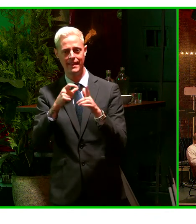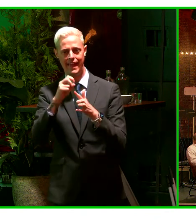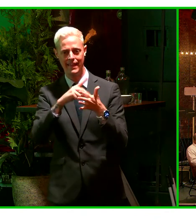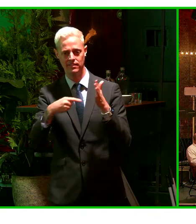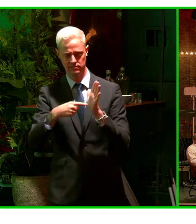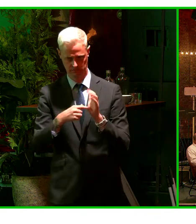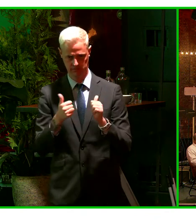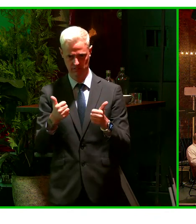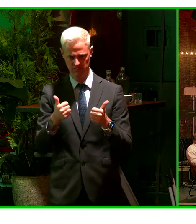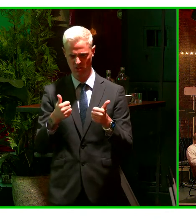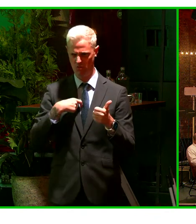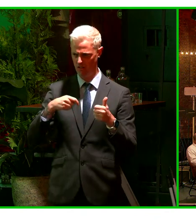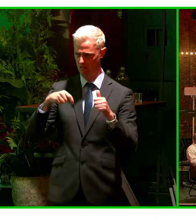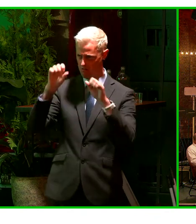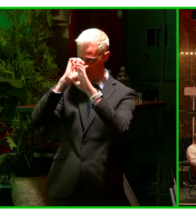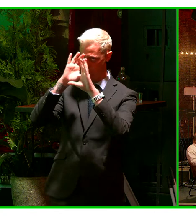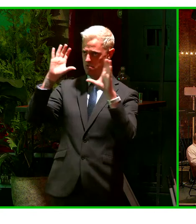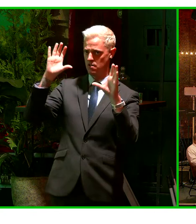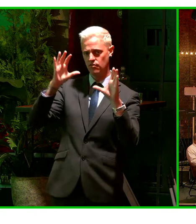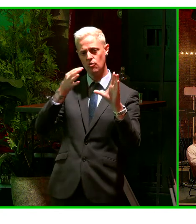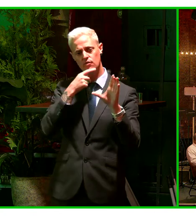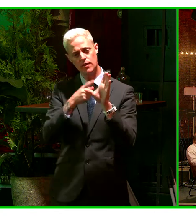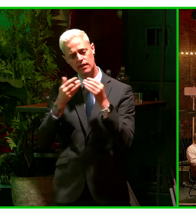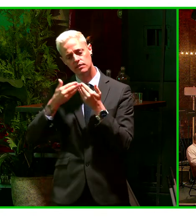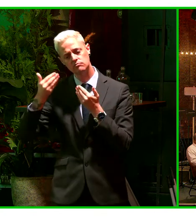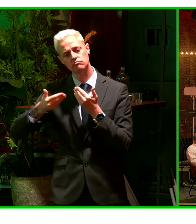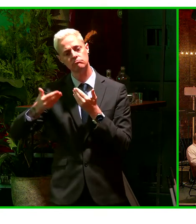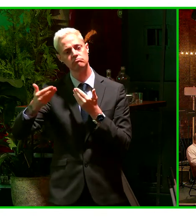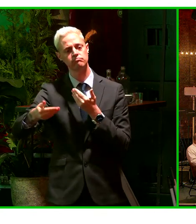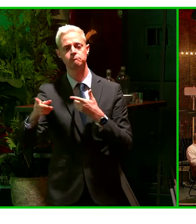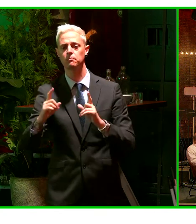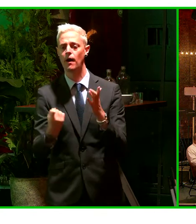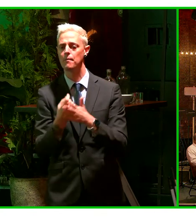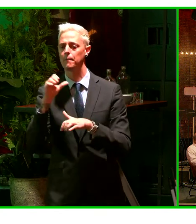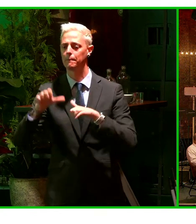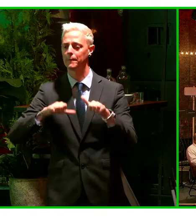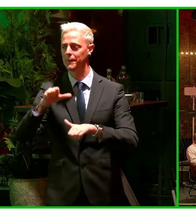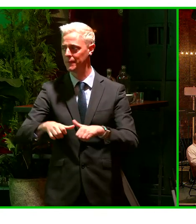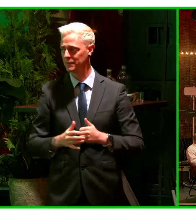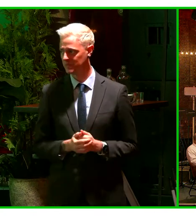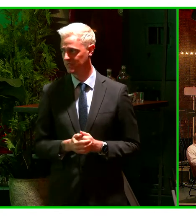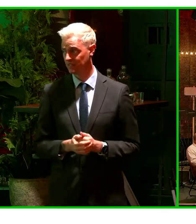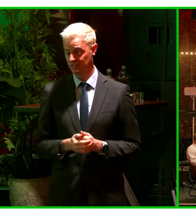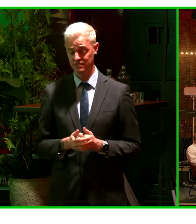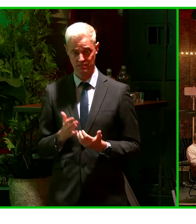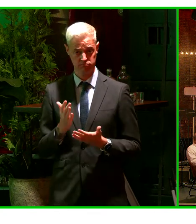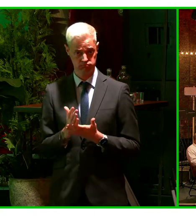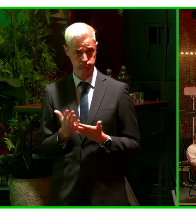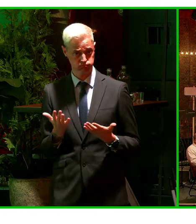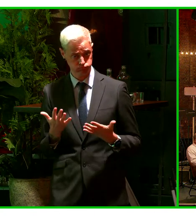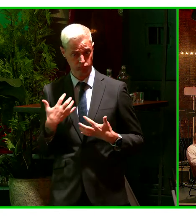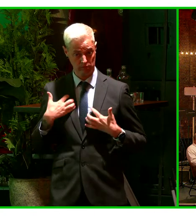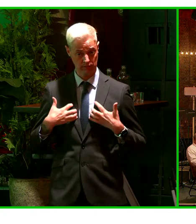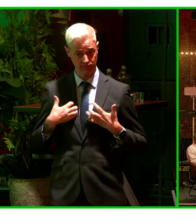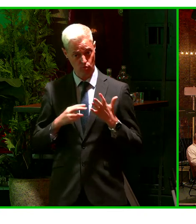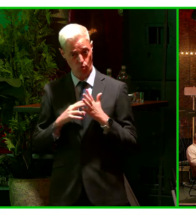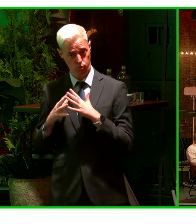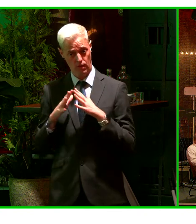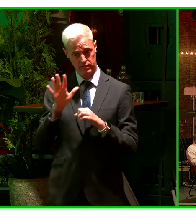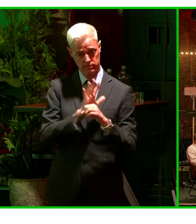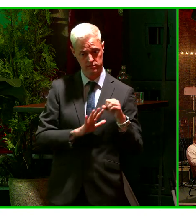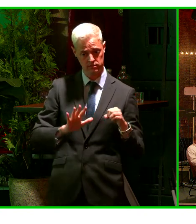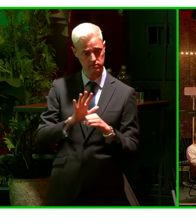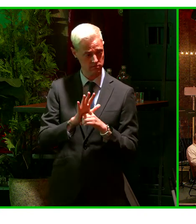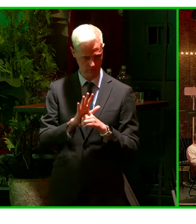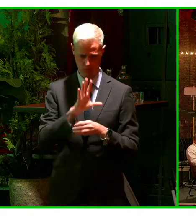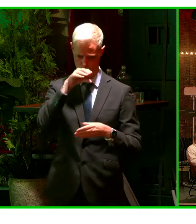overview on the next few years when it comes to hydrogen, because it's going to be a very exciting time, and the North West is really right